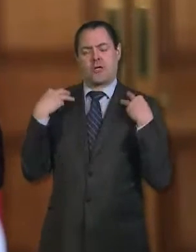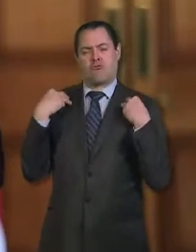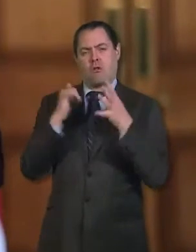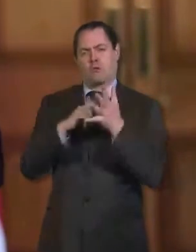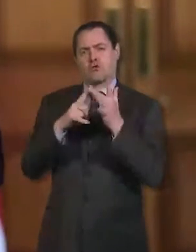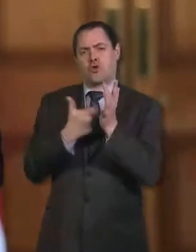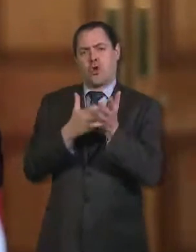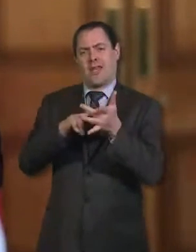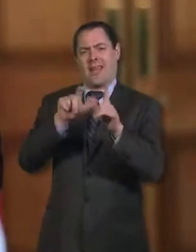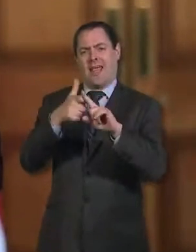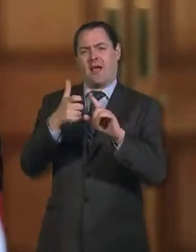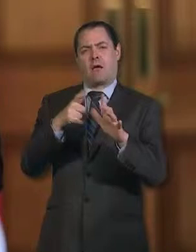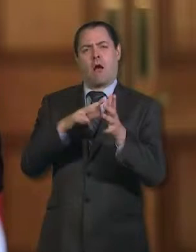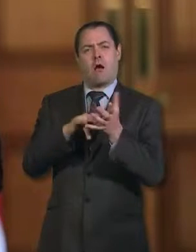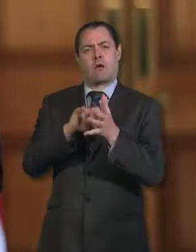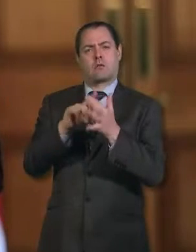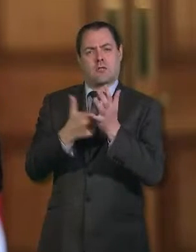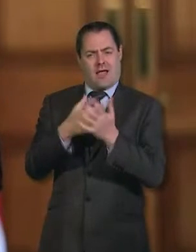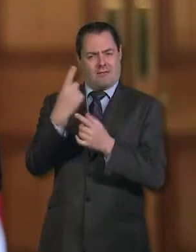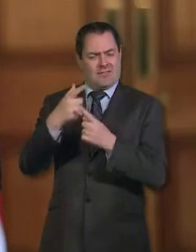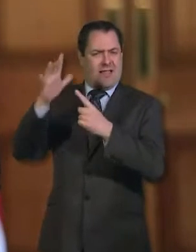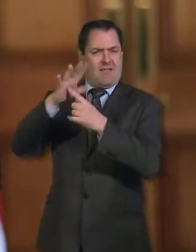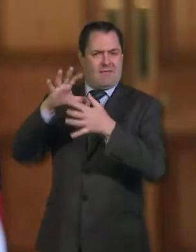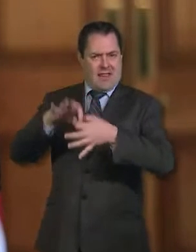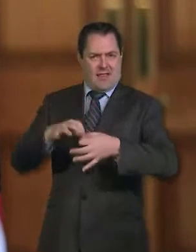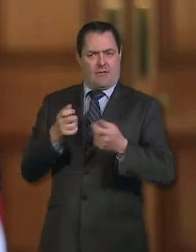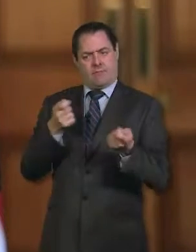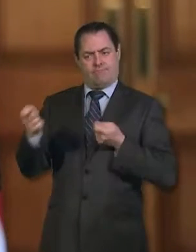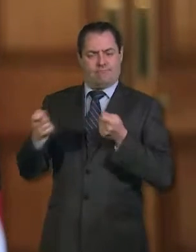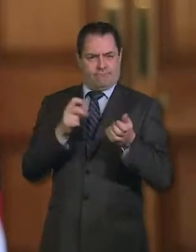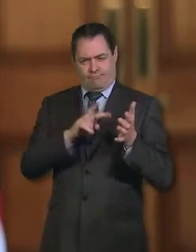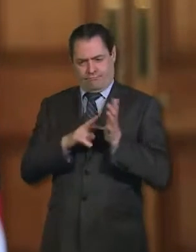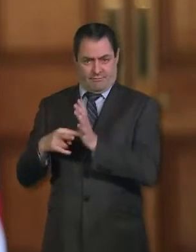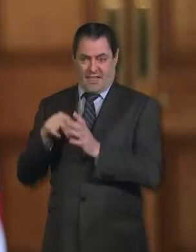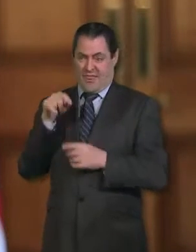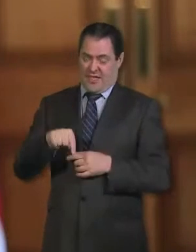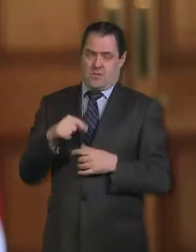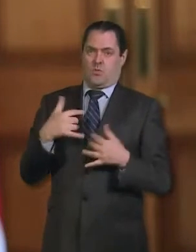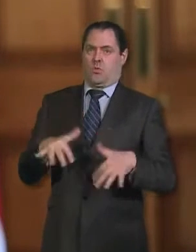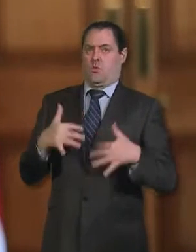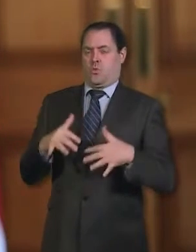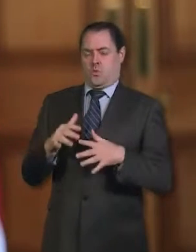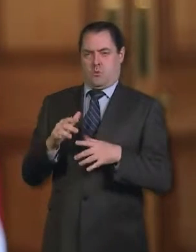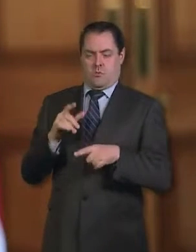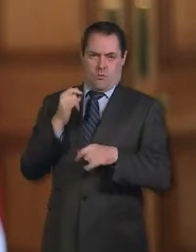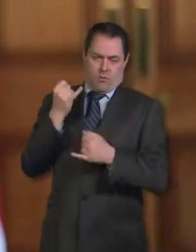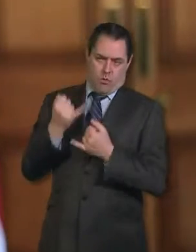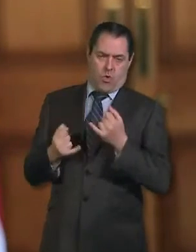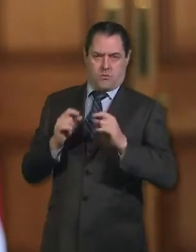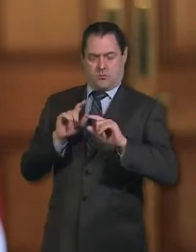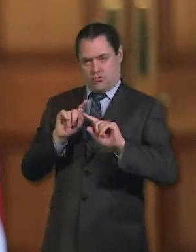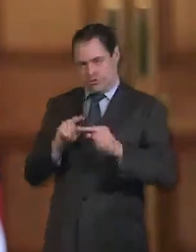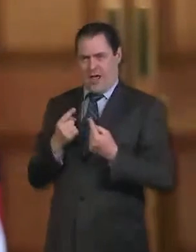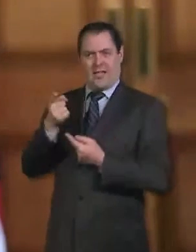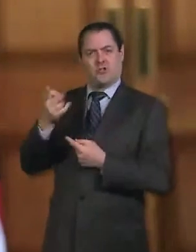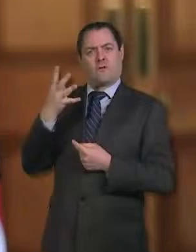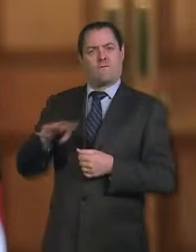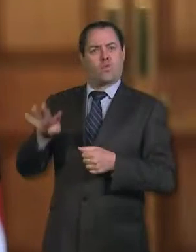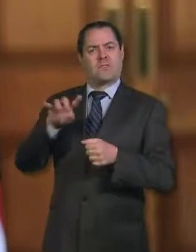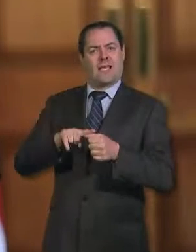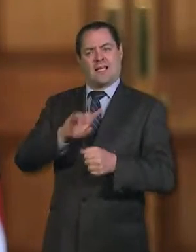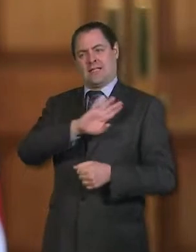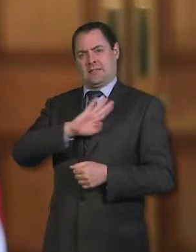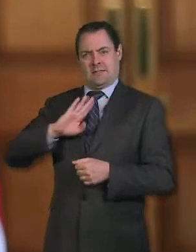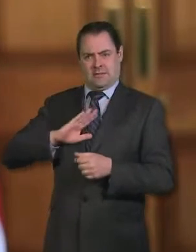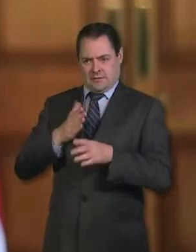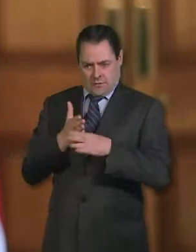is the single greatest logistical challenge that he'd faced in his 40 years of service. And in response to